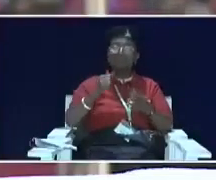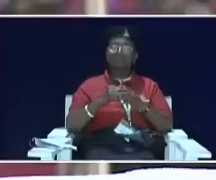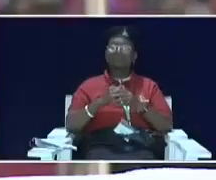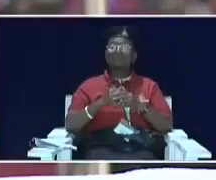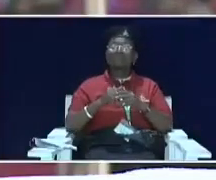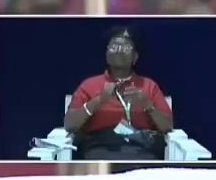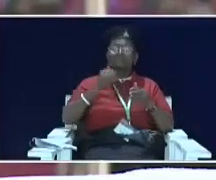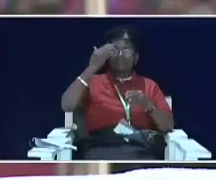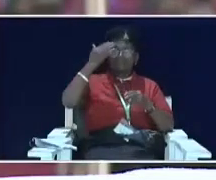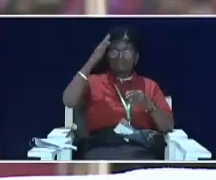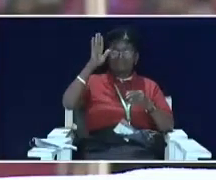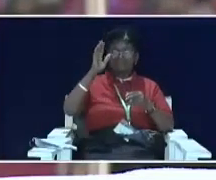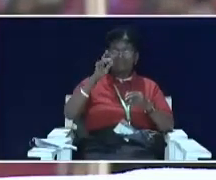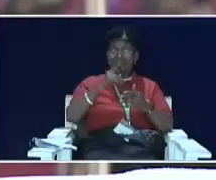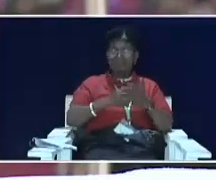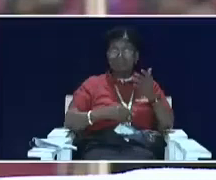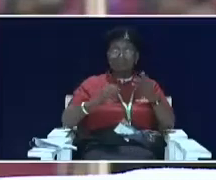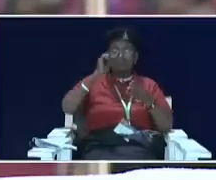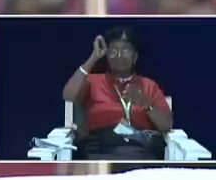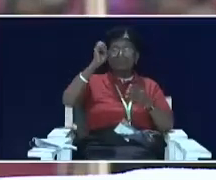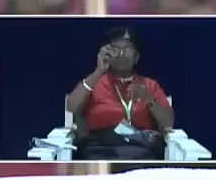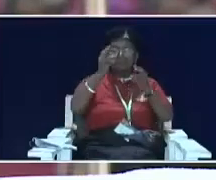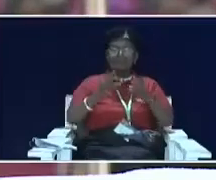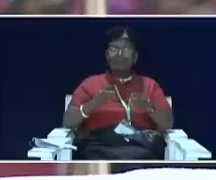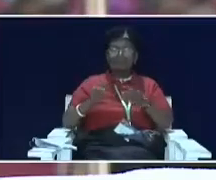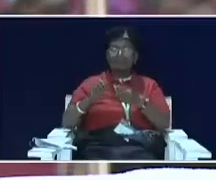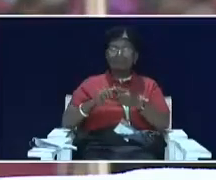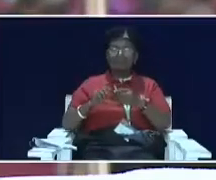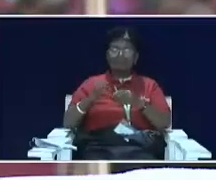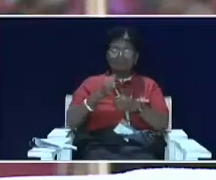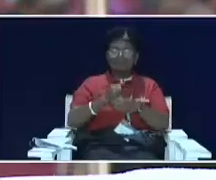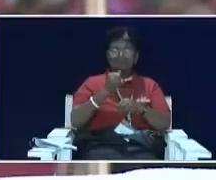I don't know what he wants to make you.